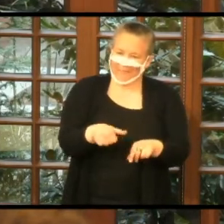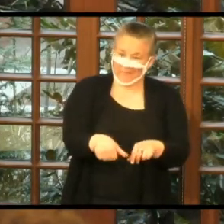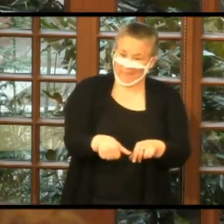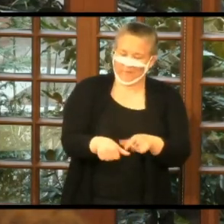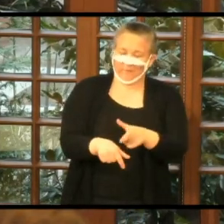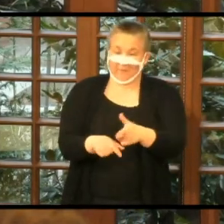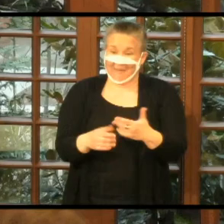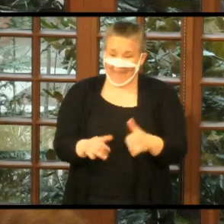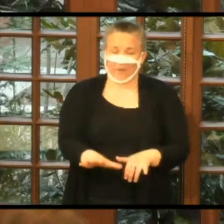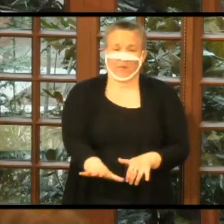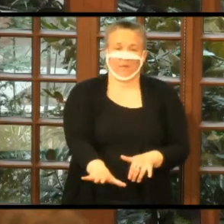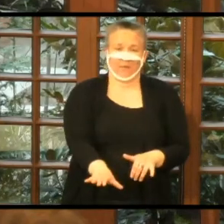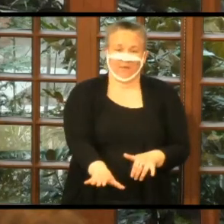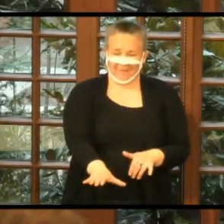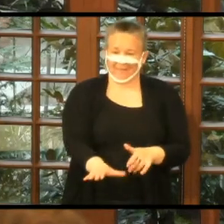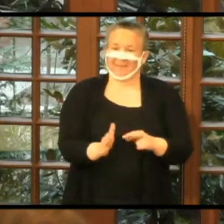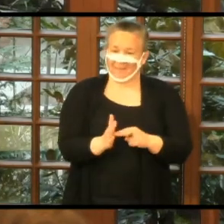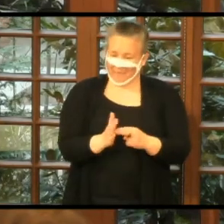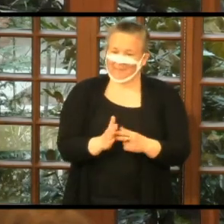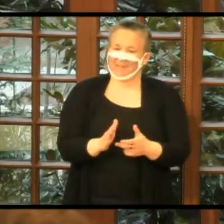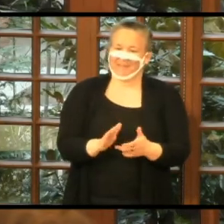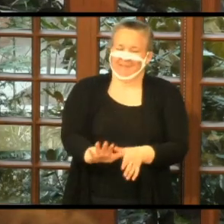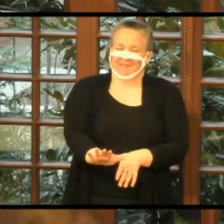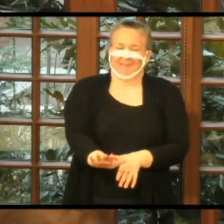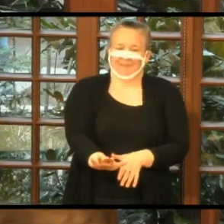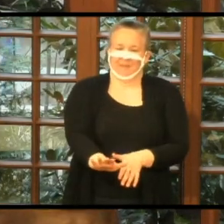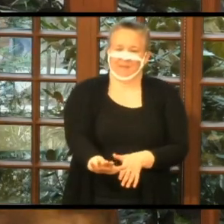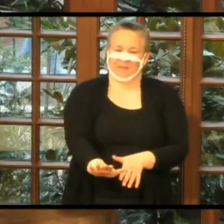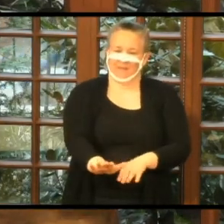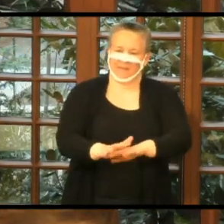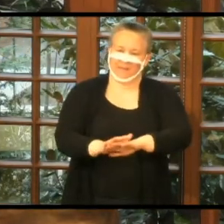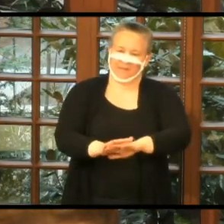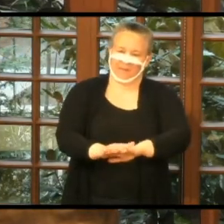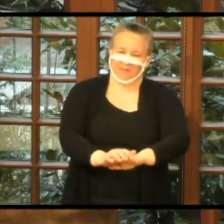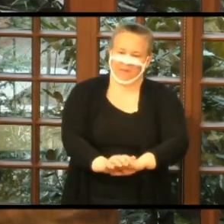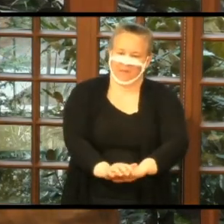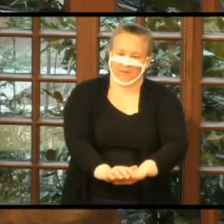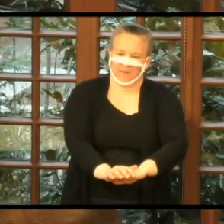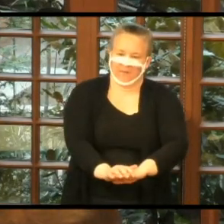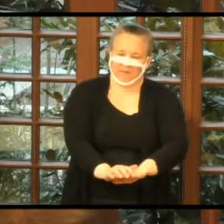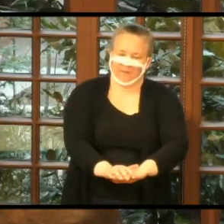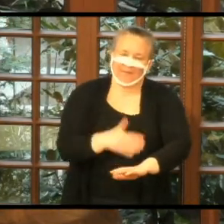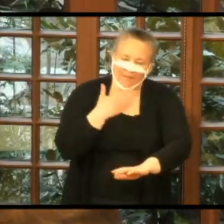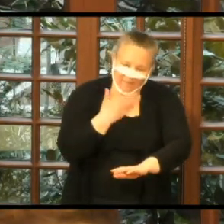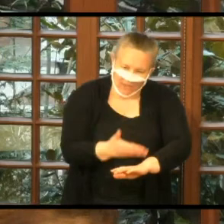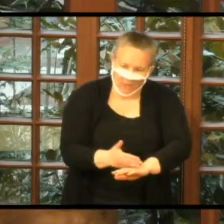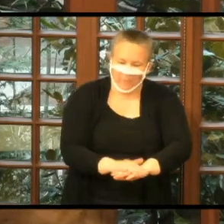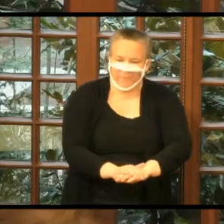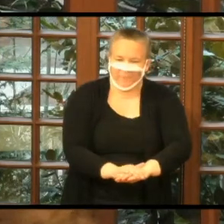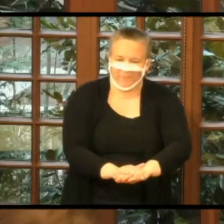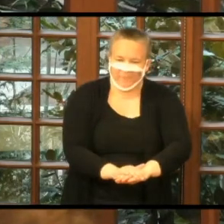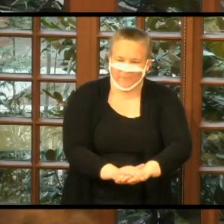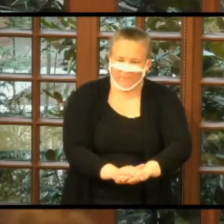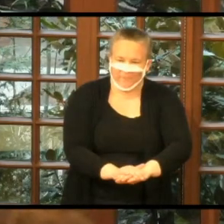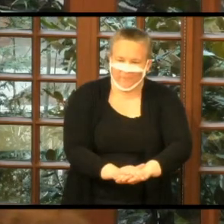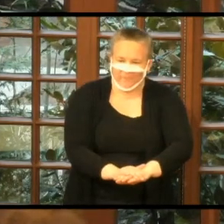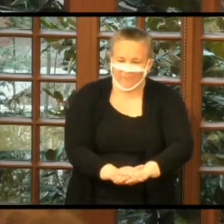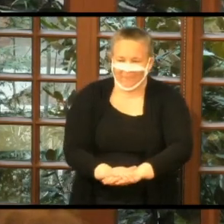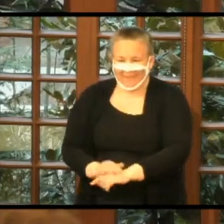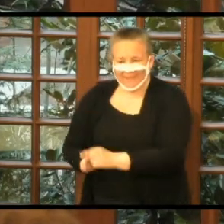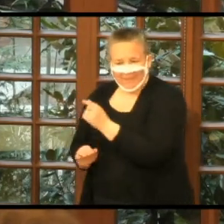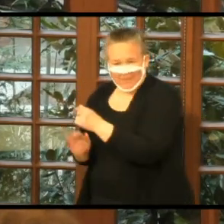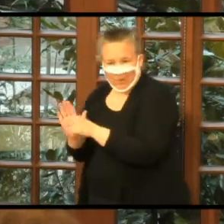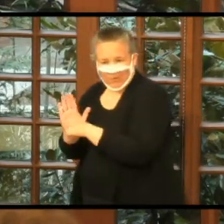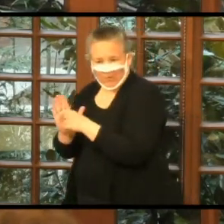which he does now, letting the ridges of his skin melt into the cadaver. Thank you, he thinks, and then picks up the smallest